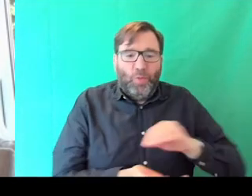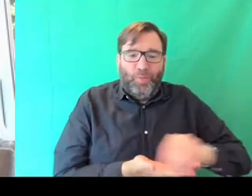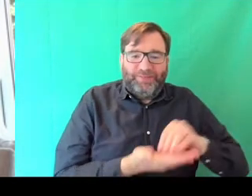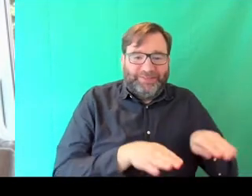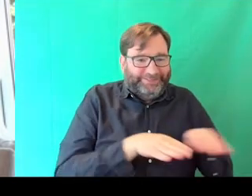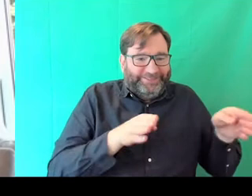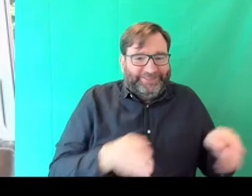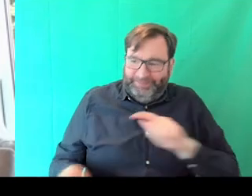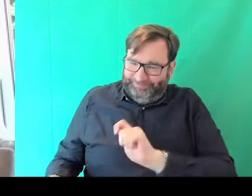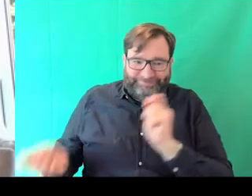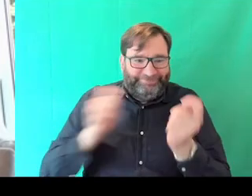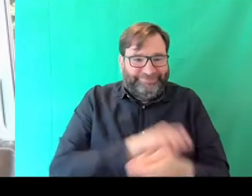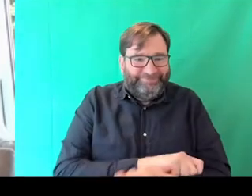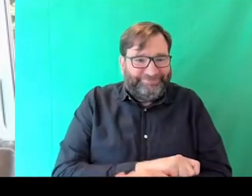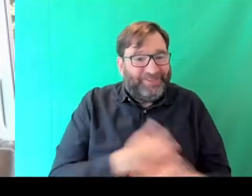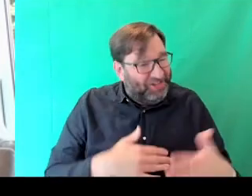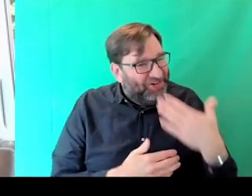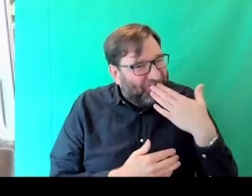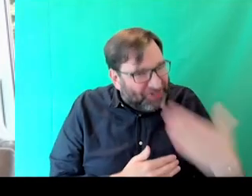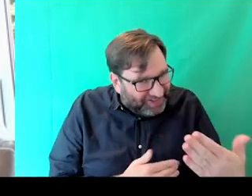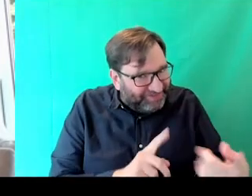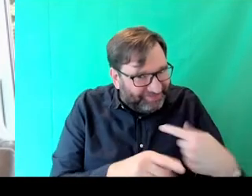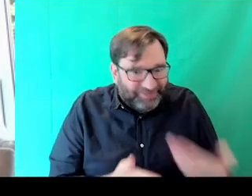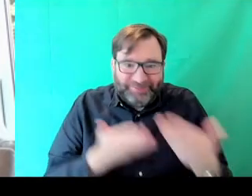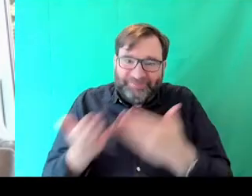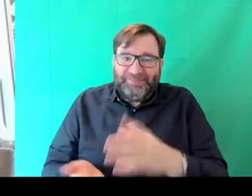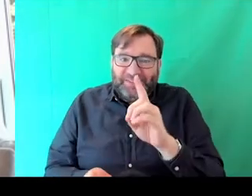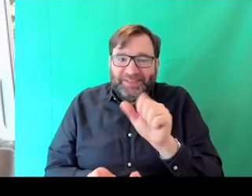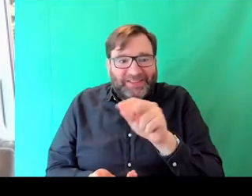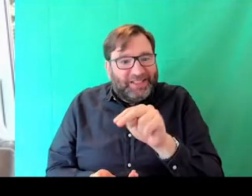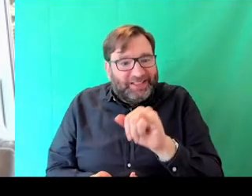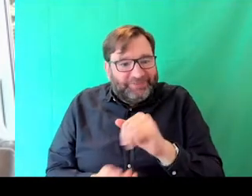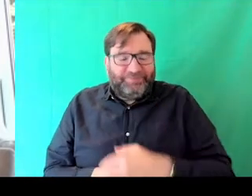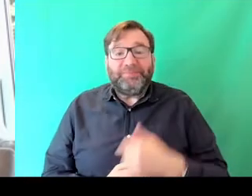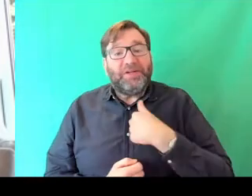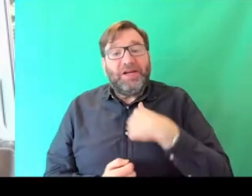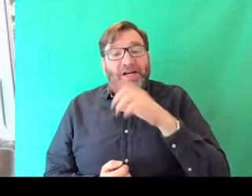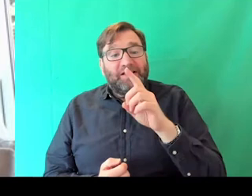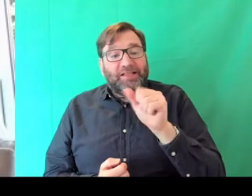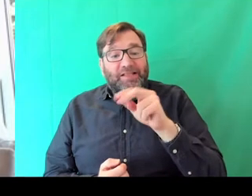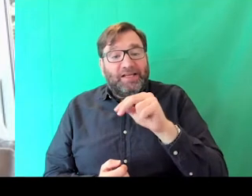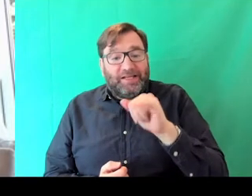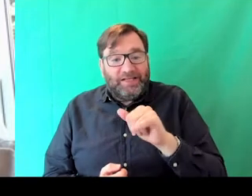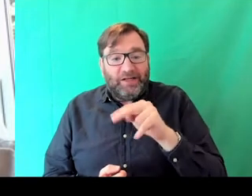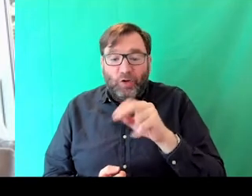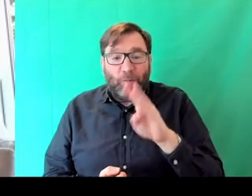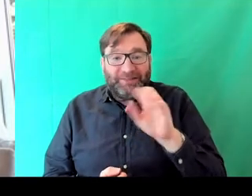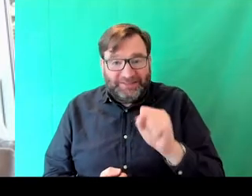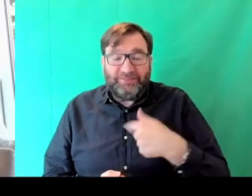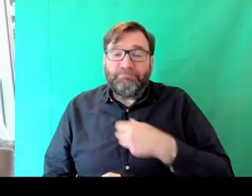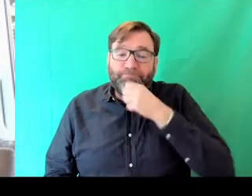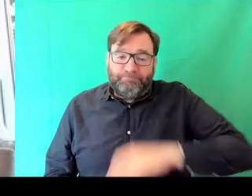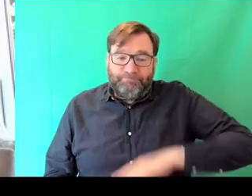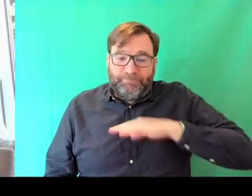male with no hair and wearing a white shirt, and behind me is a pale wall. So